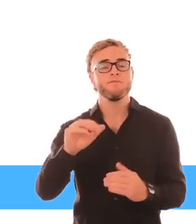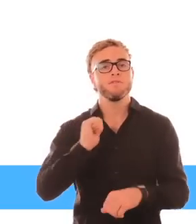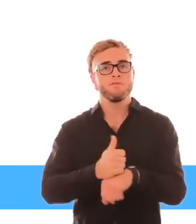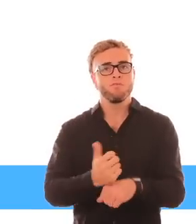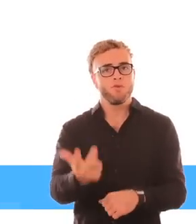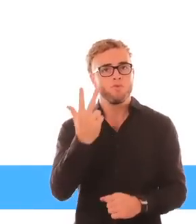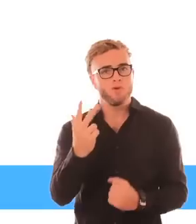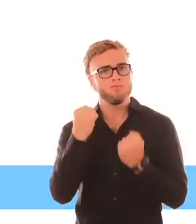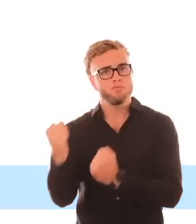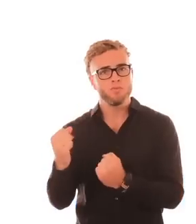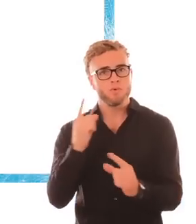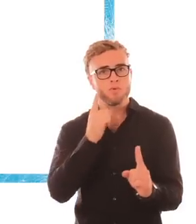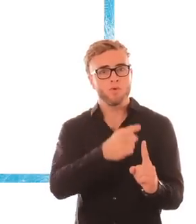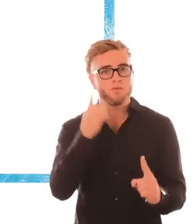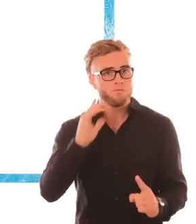on disability.